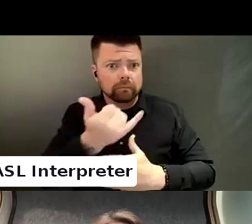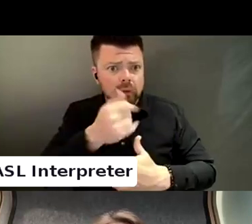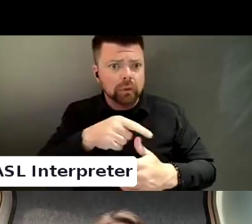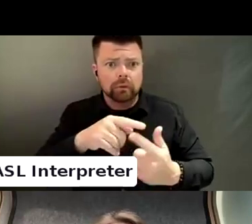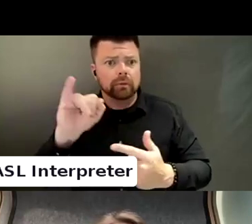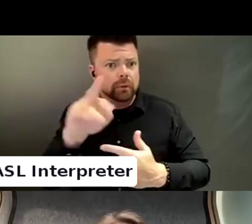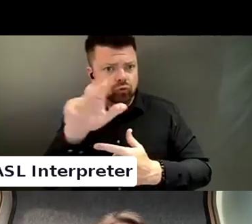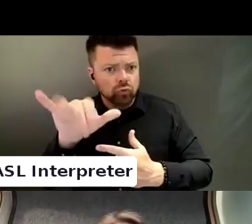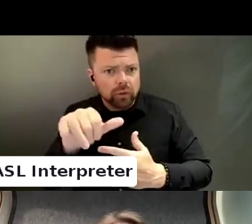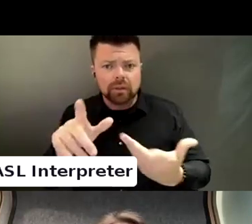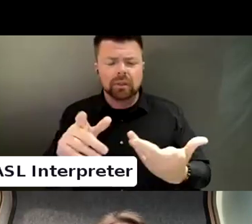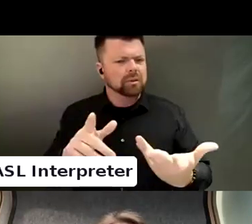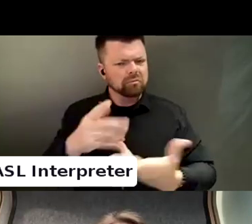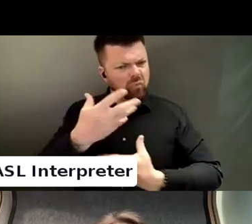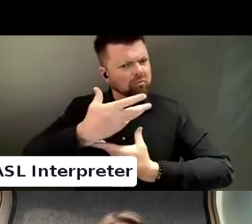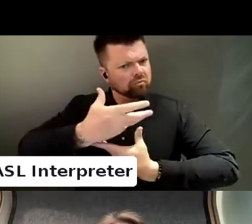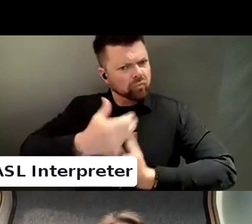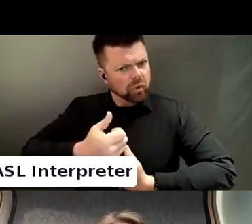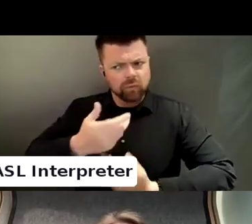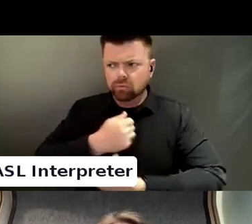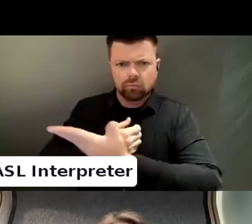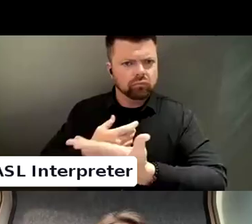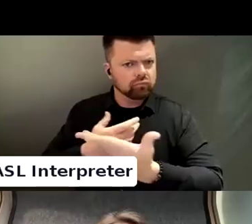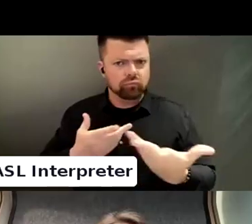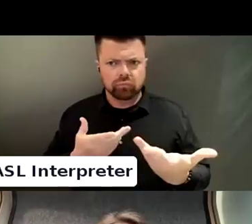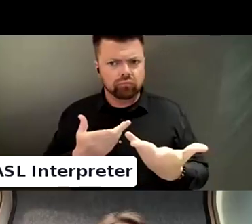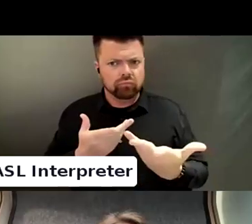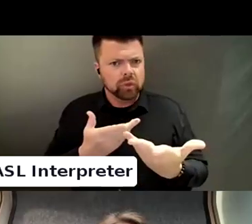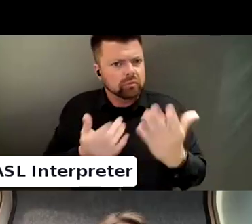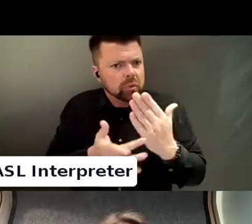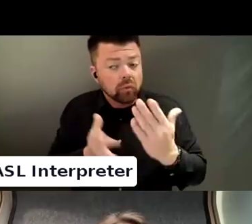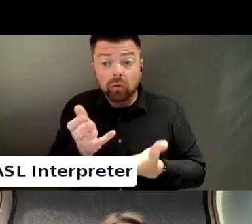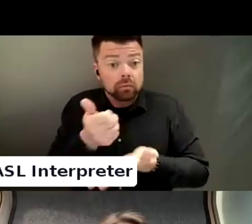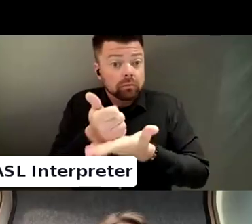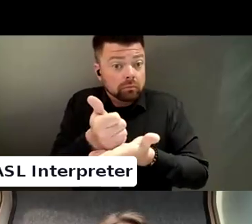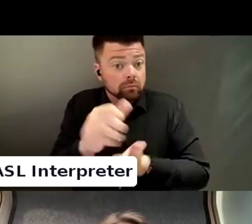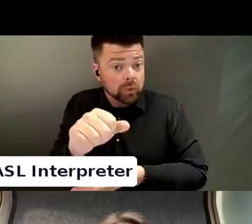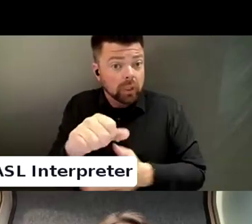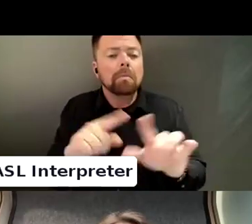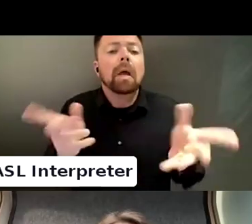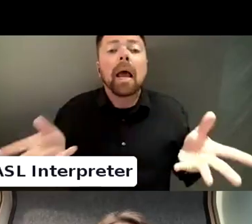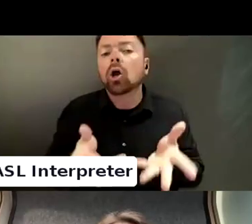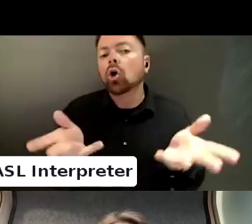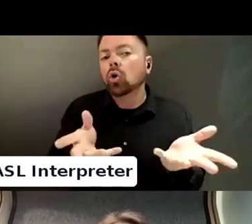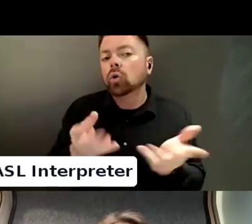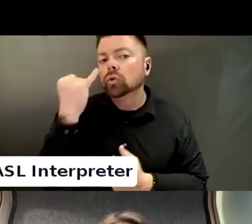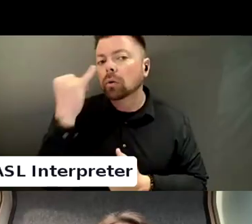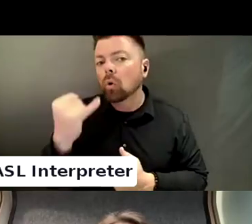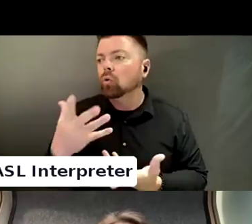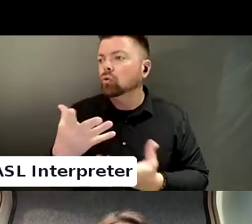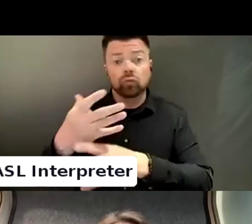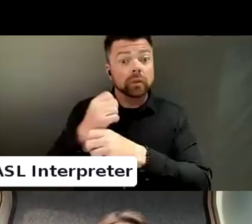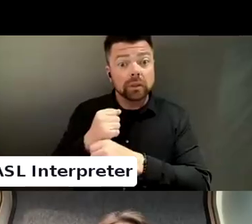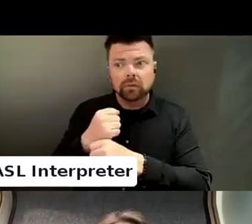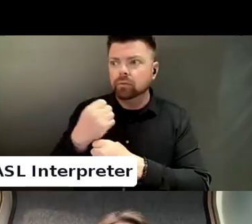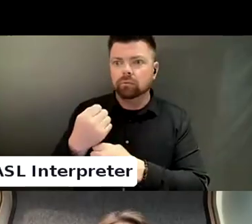technologies are going to become helpful in that regard. What I'd encourage anybody who is receiving their care through the VA